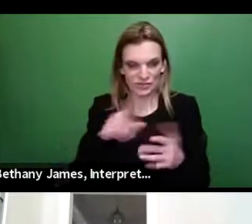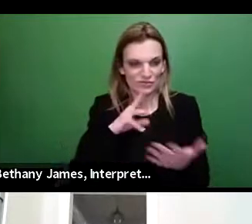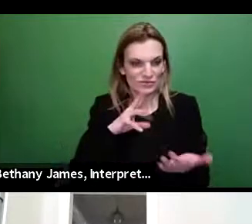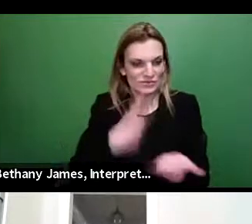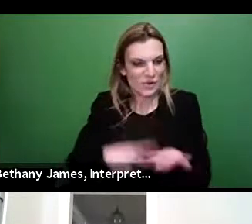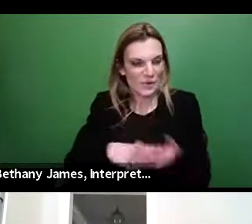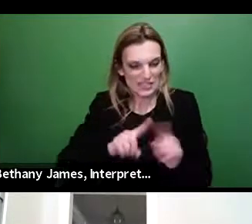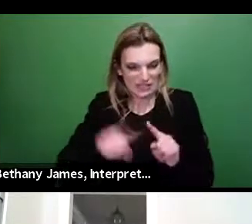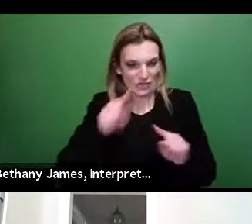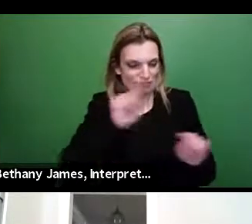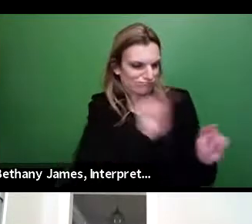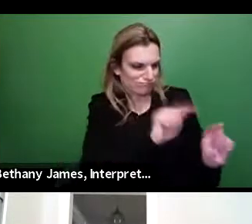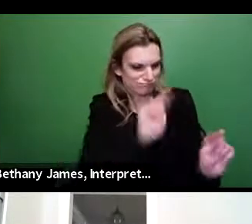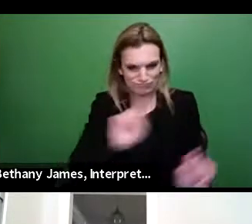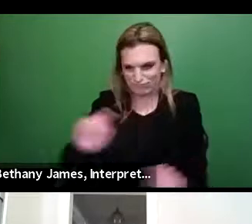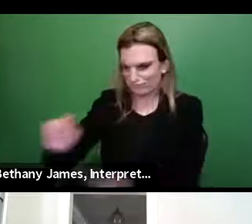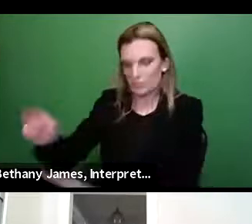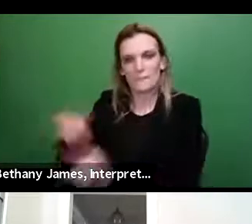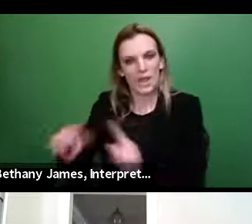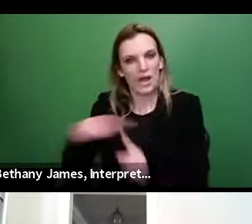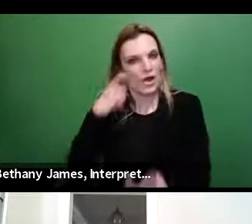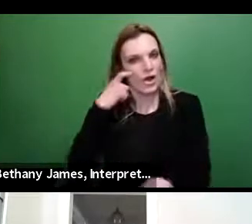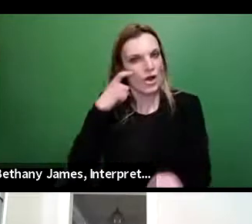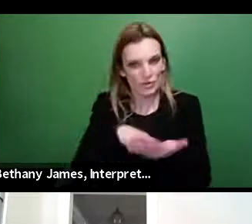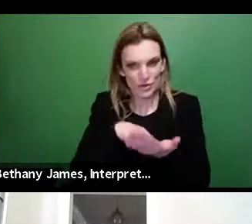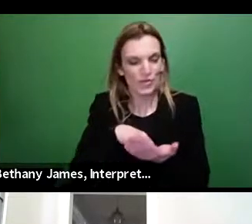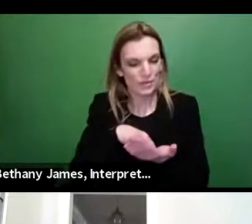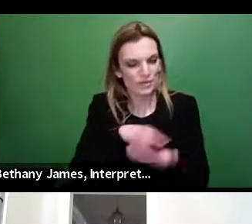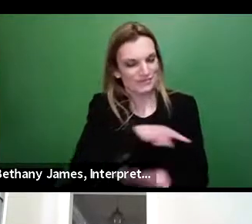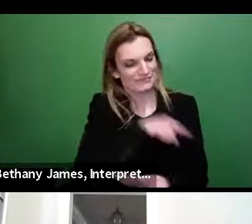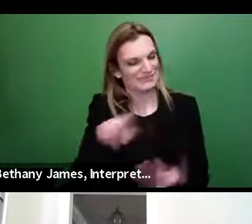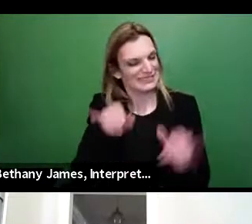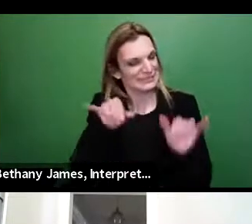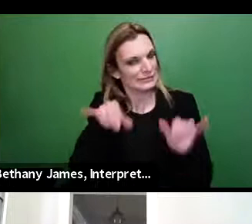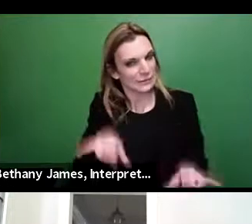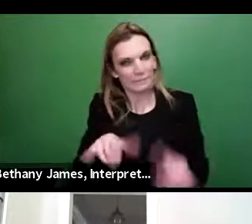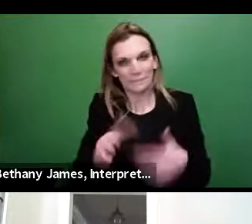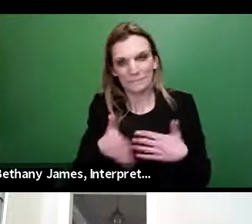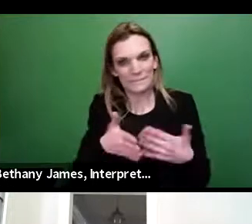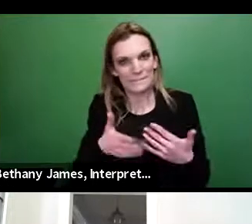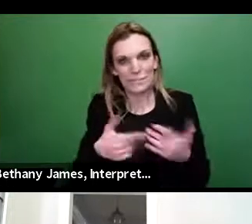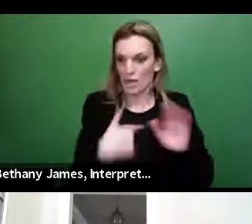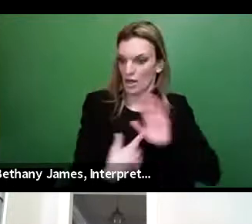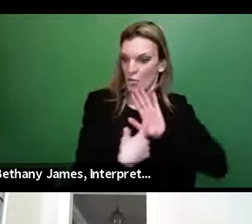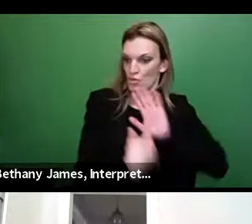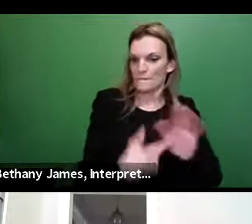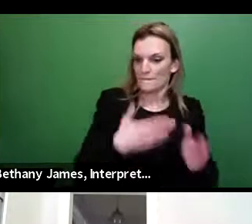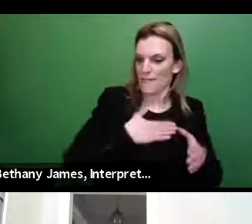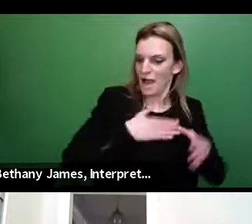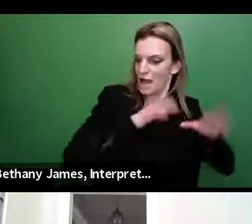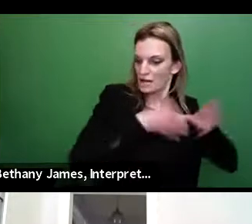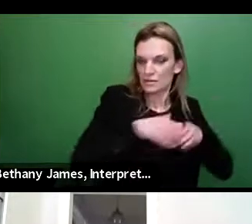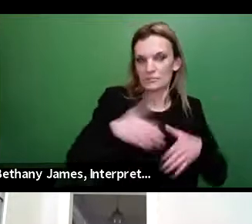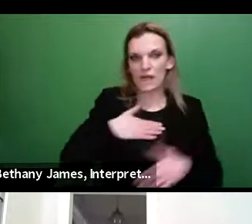regardless of who we're representing, we're all in the